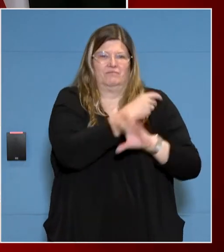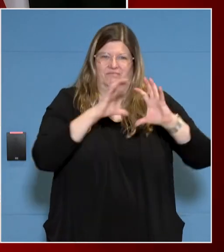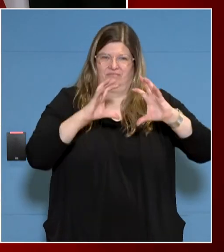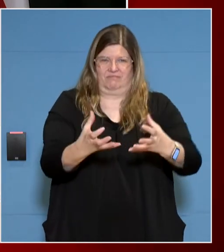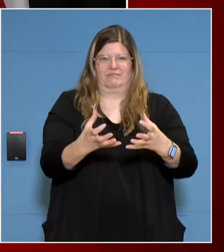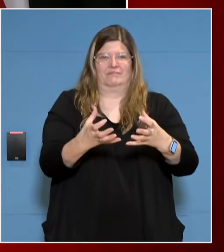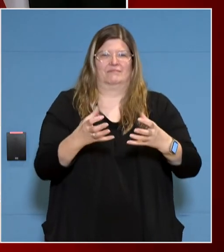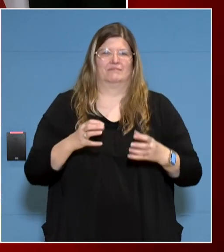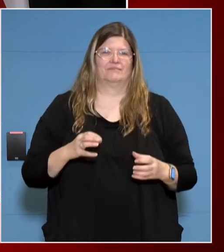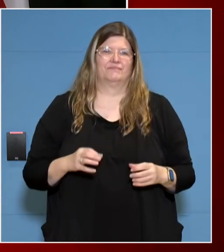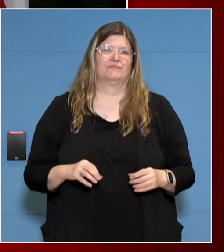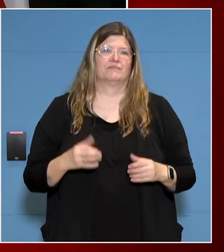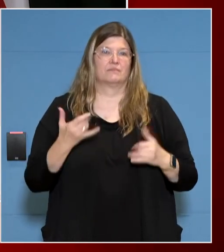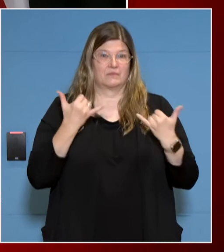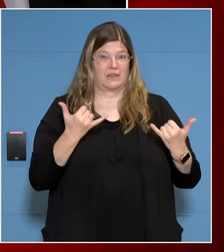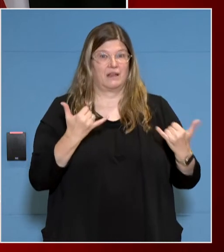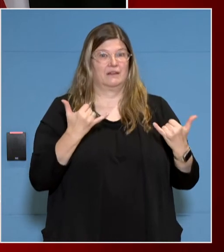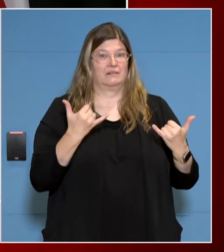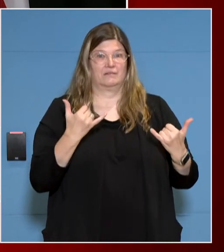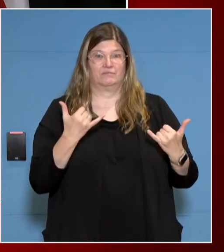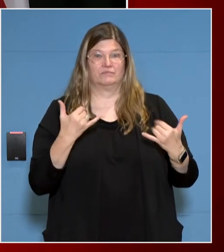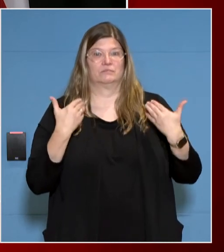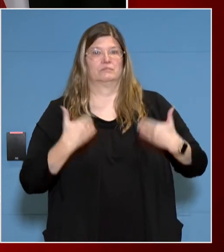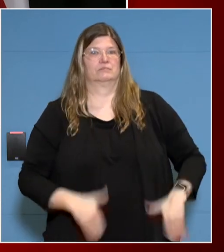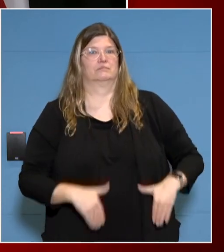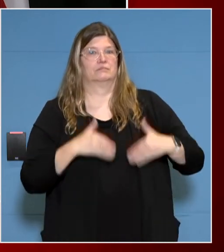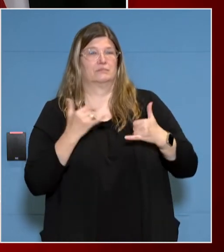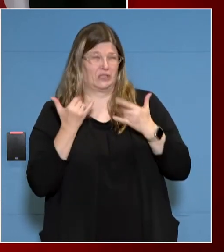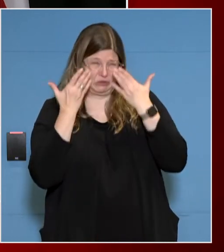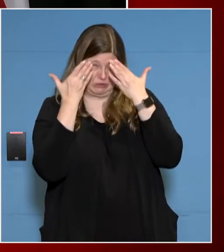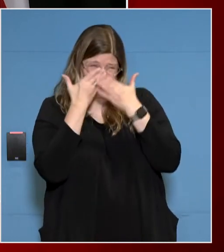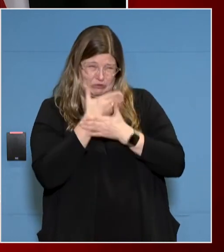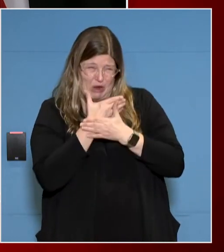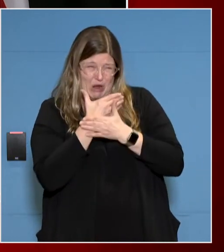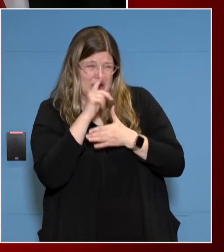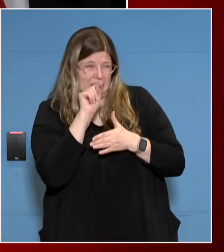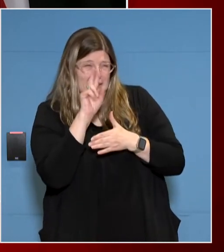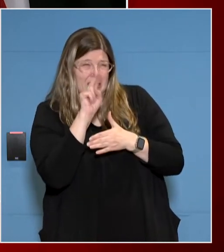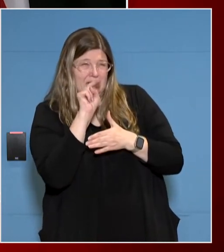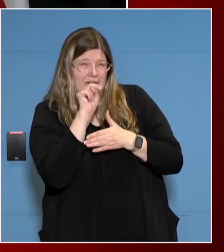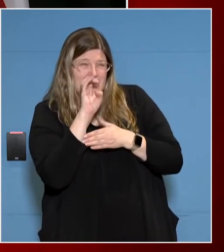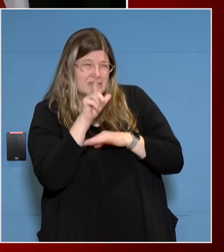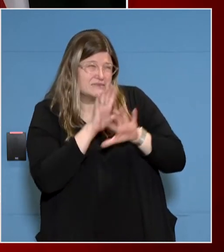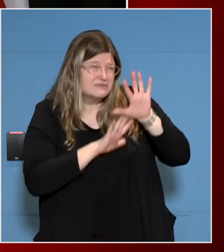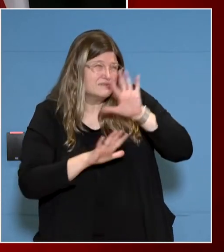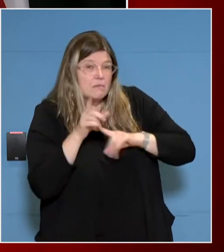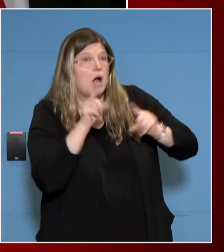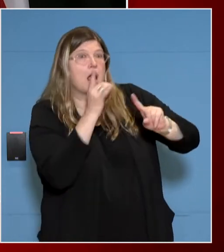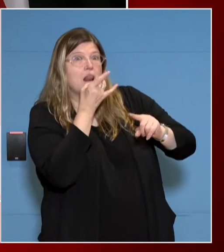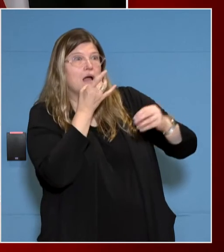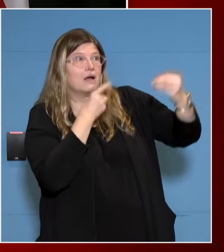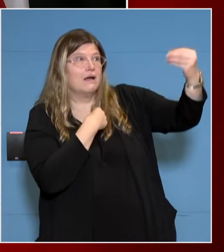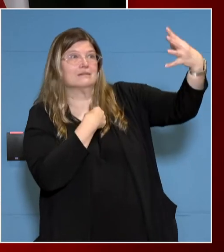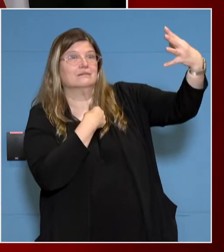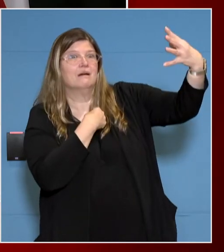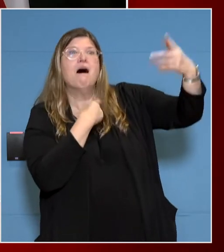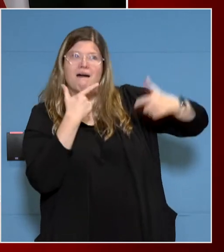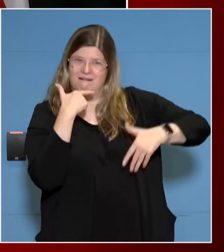tunnel, and they have been proven to be safe and effective through 3 phases of clinical trials involving tens of thousands of